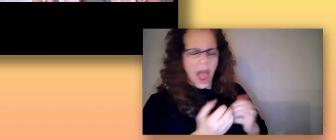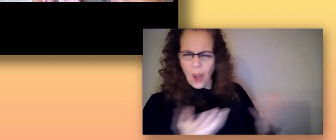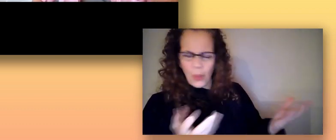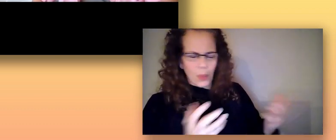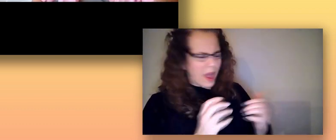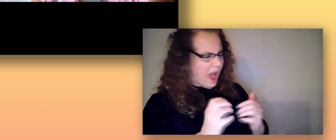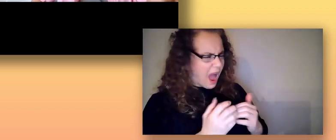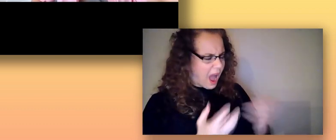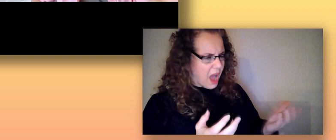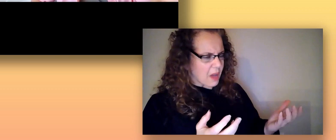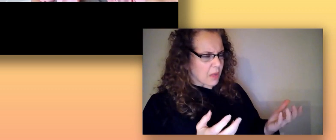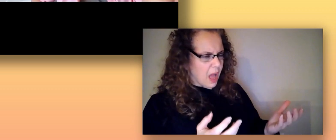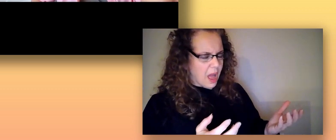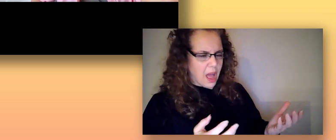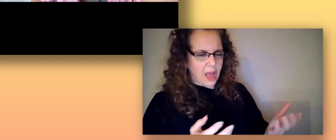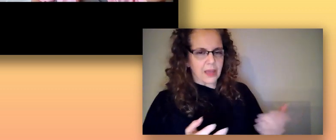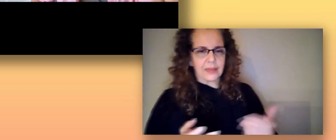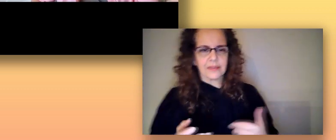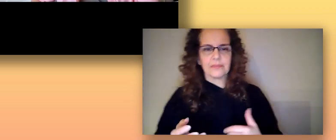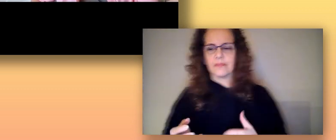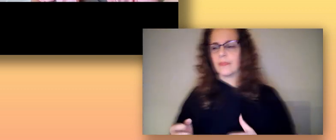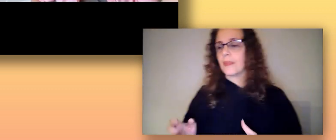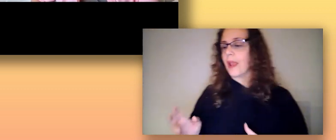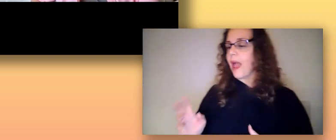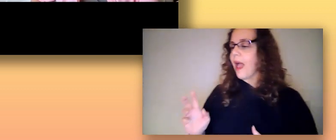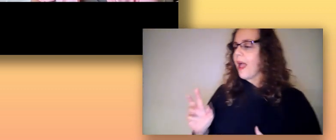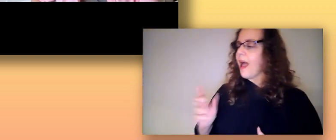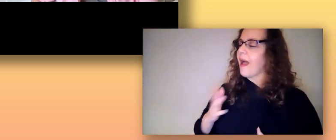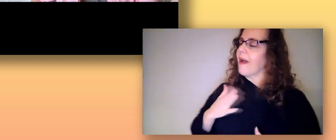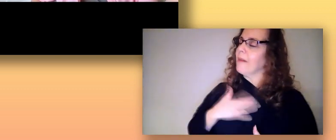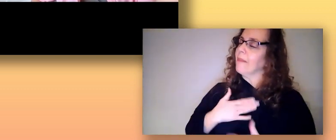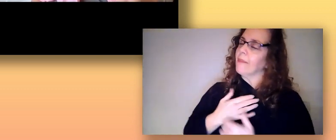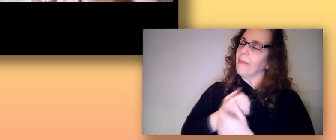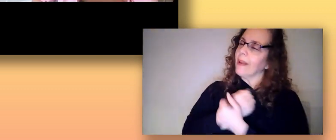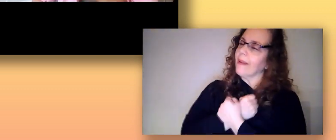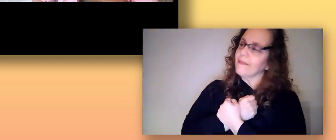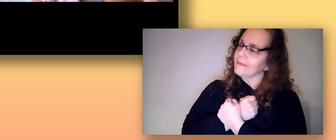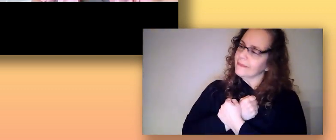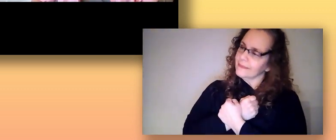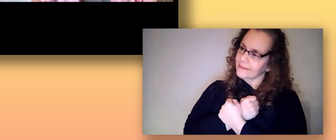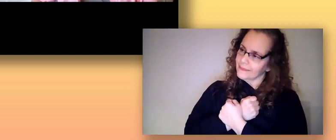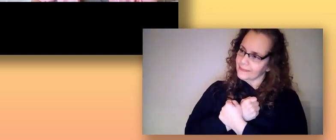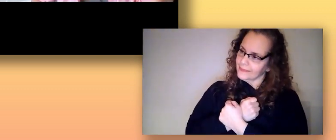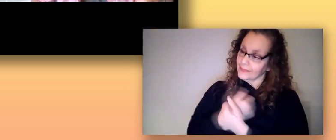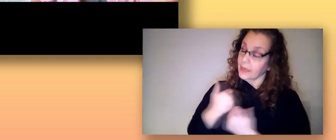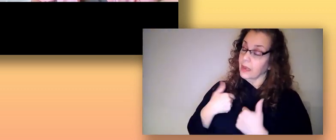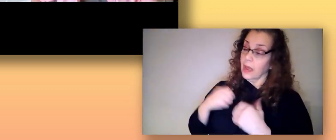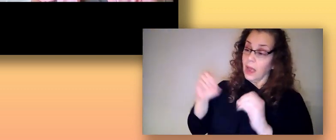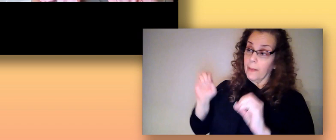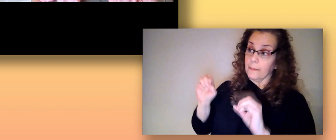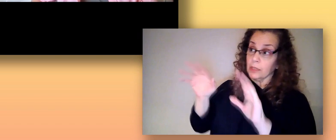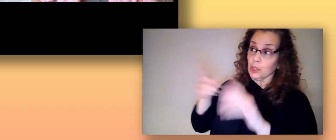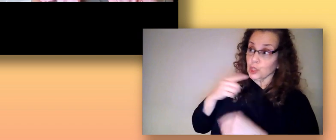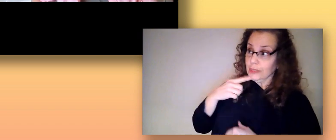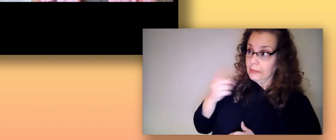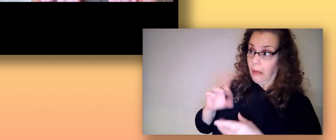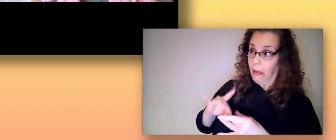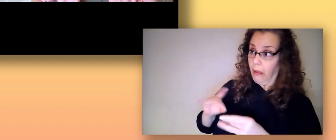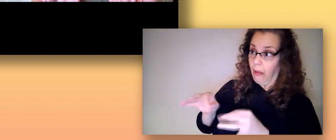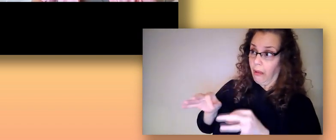How did you? Ay, mi amor. A magician never reveals his tricks.